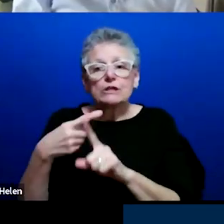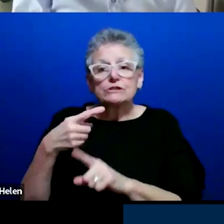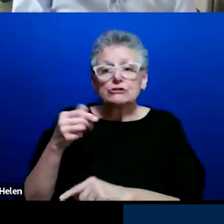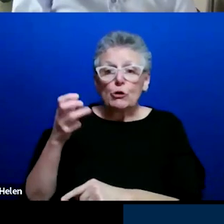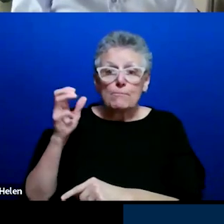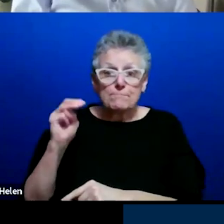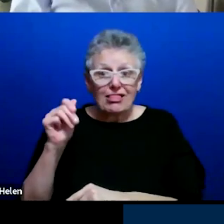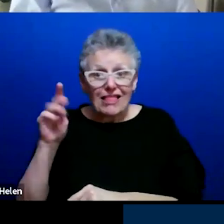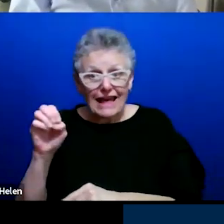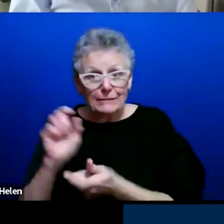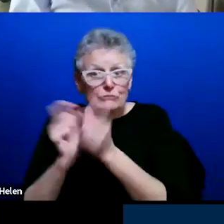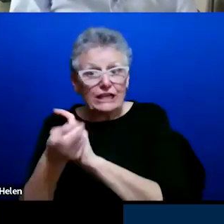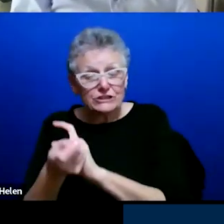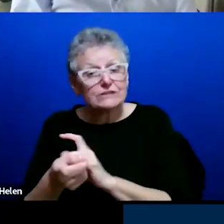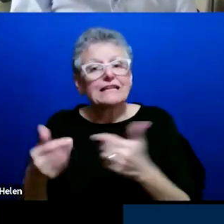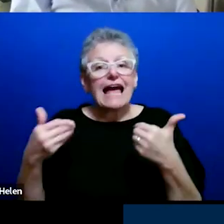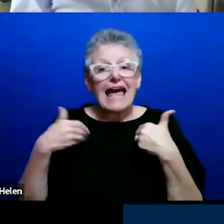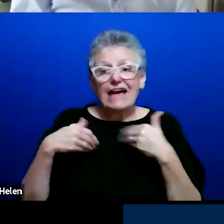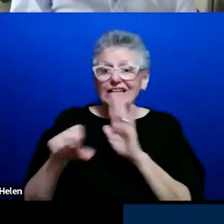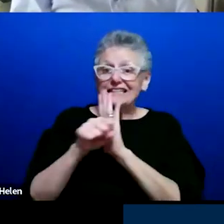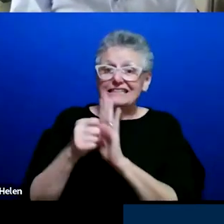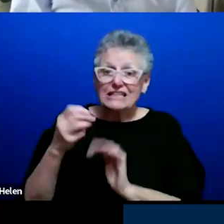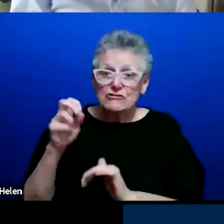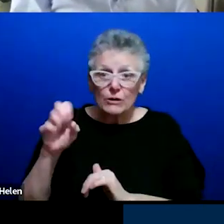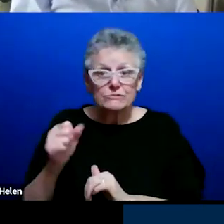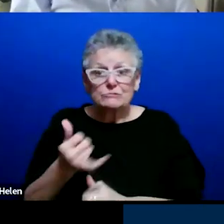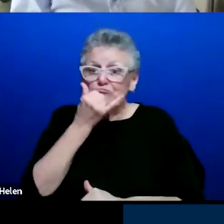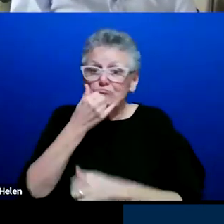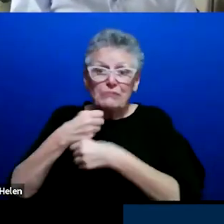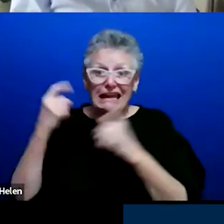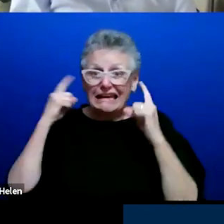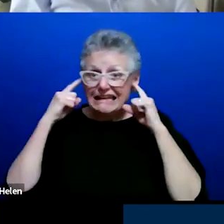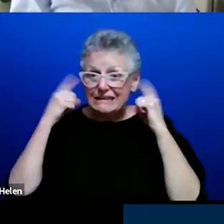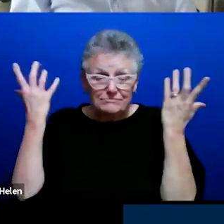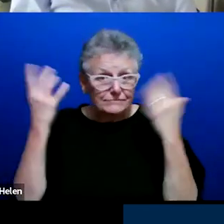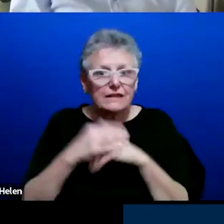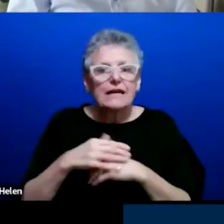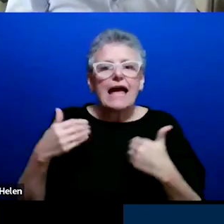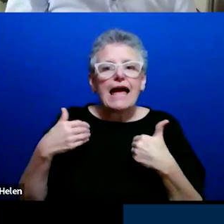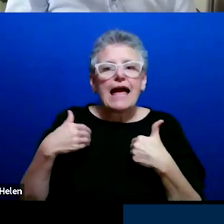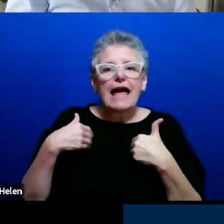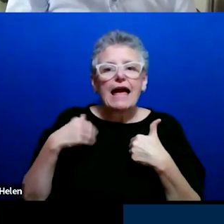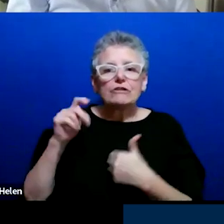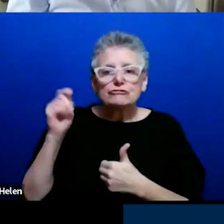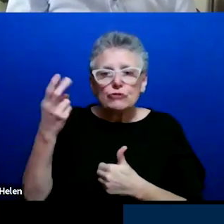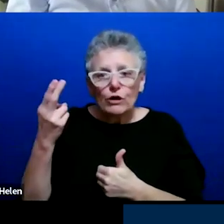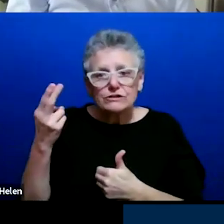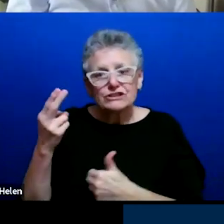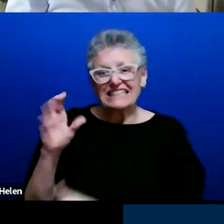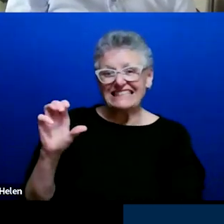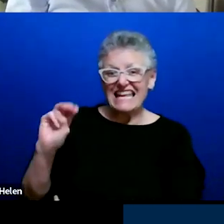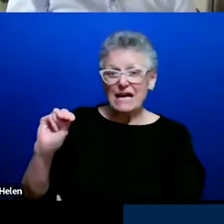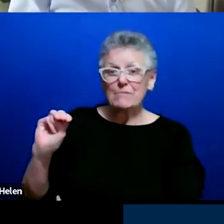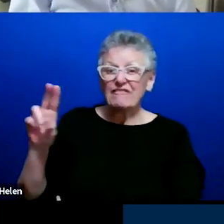mutations. There are syndromes, malformations. There are torch infections, like CMV is a